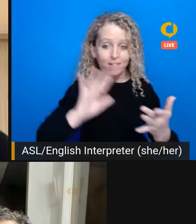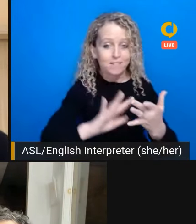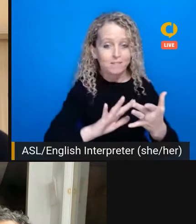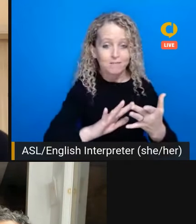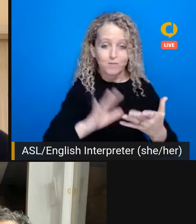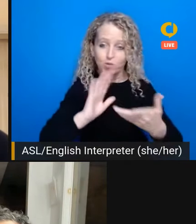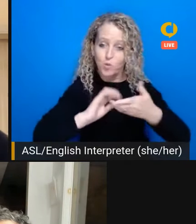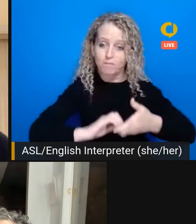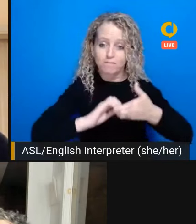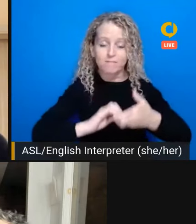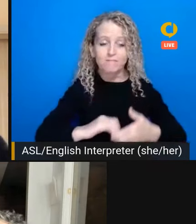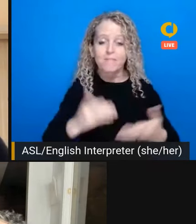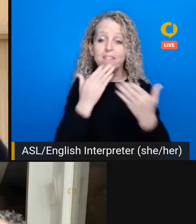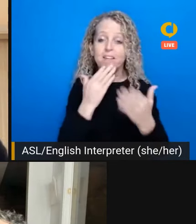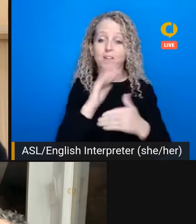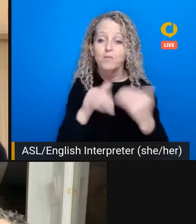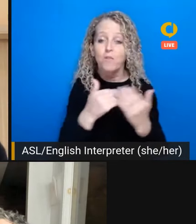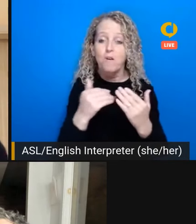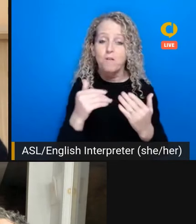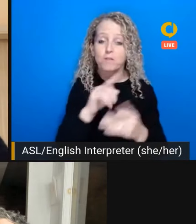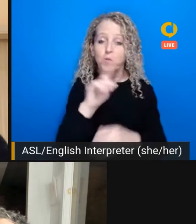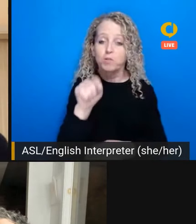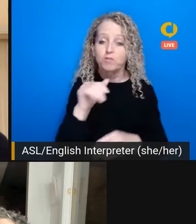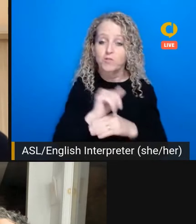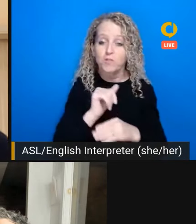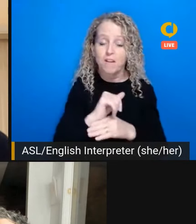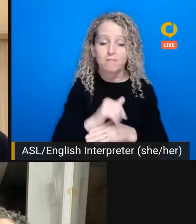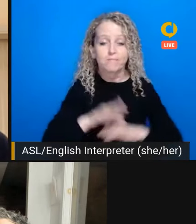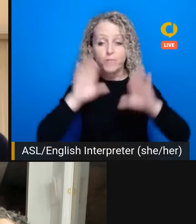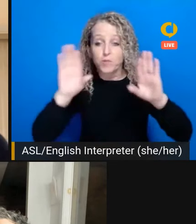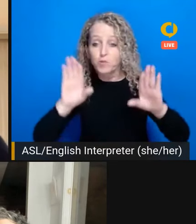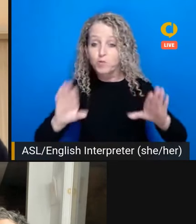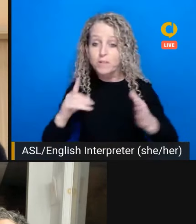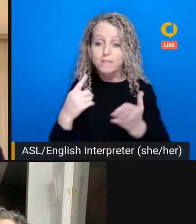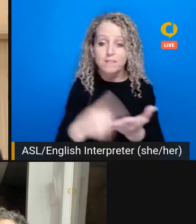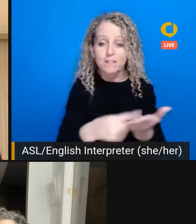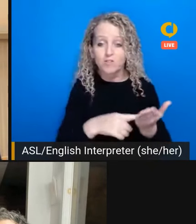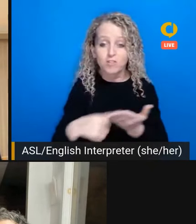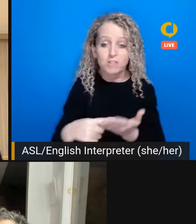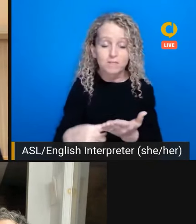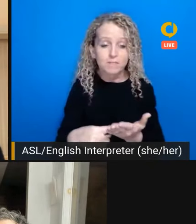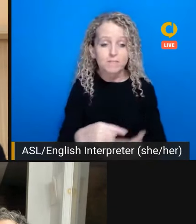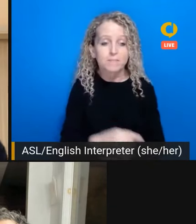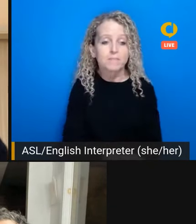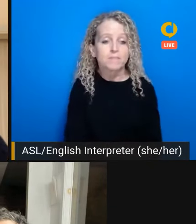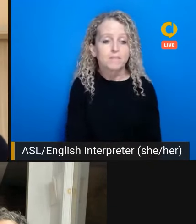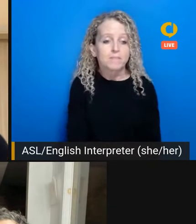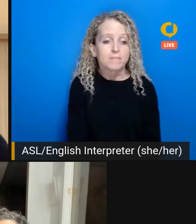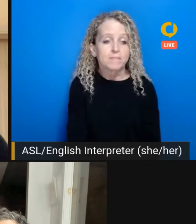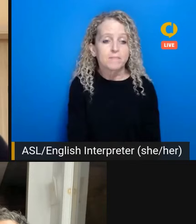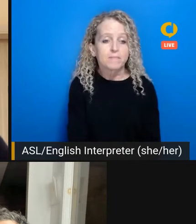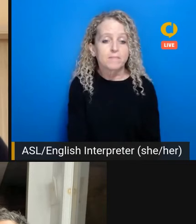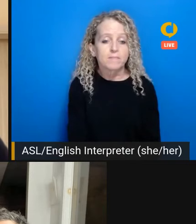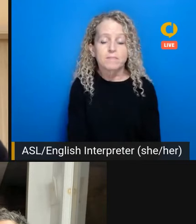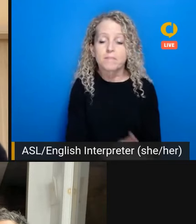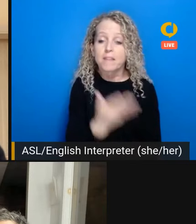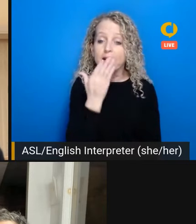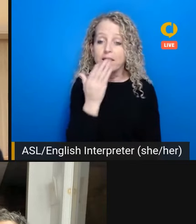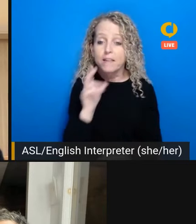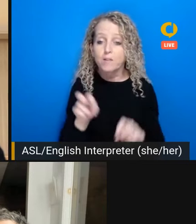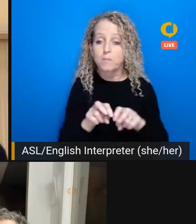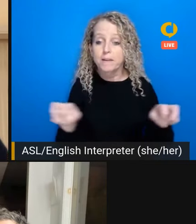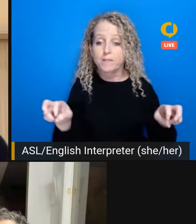the questions. This was a great discussion. And thank you as well to our panelists for